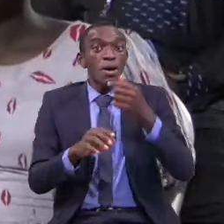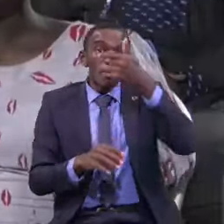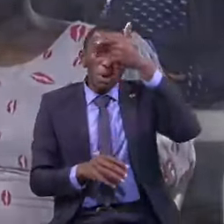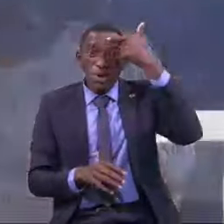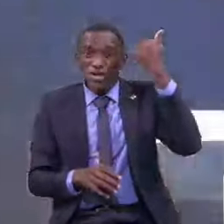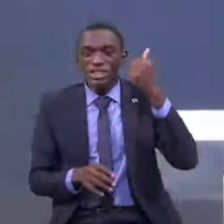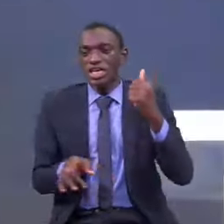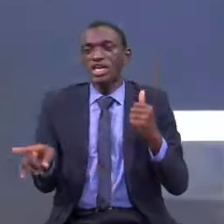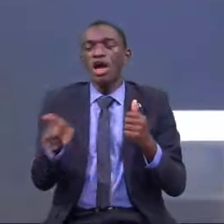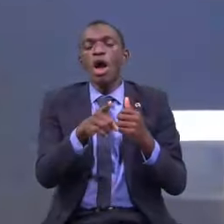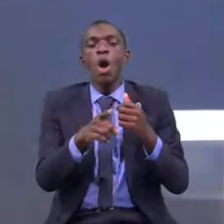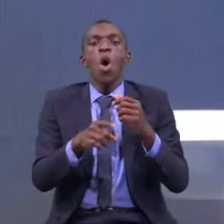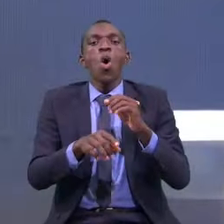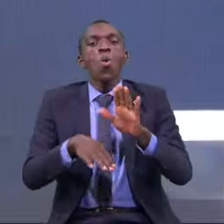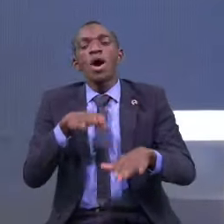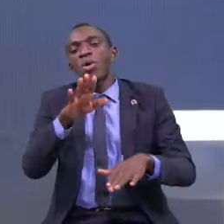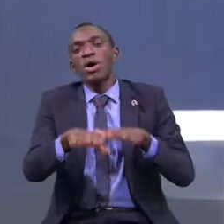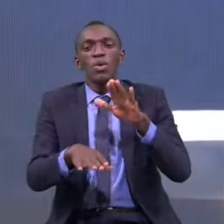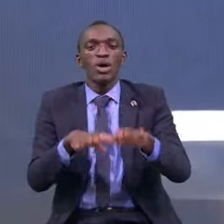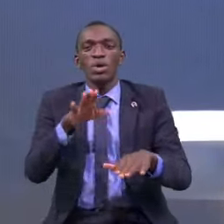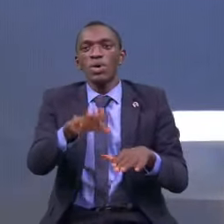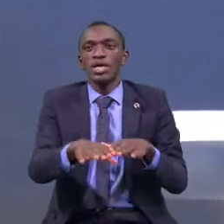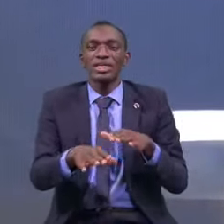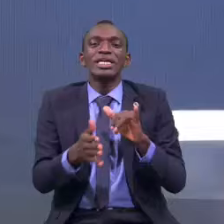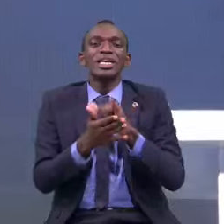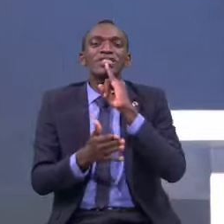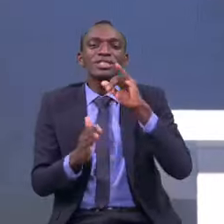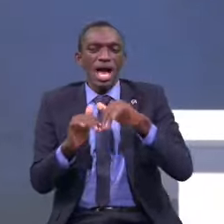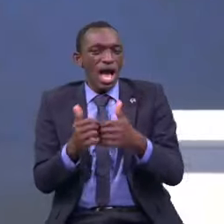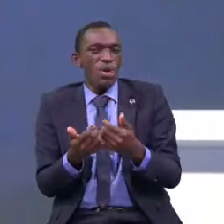walking, that's how I knew they must be men.